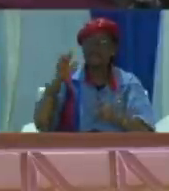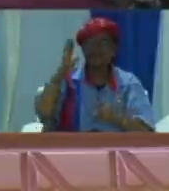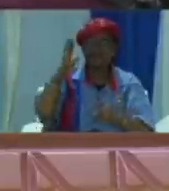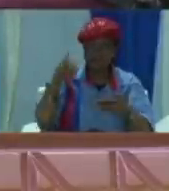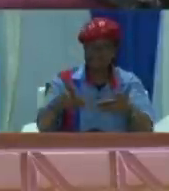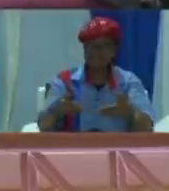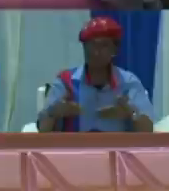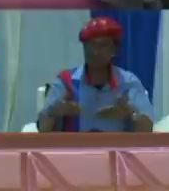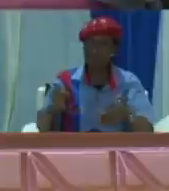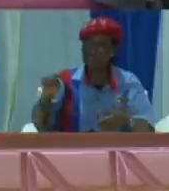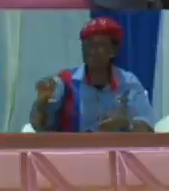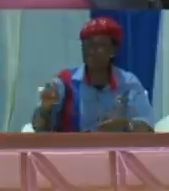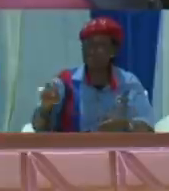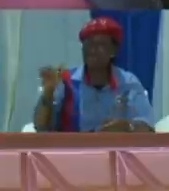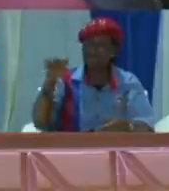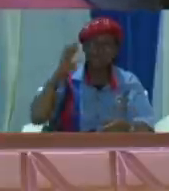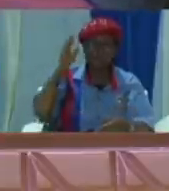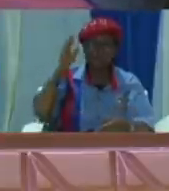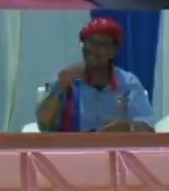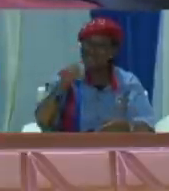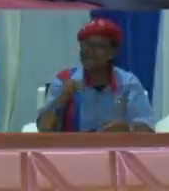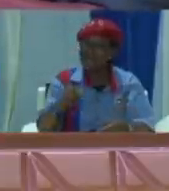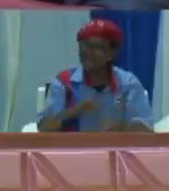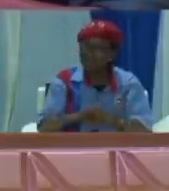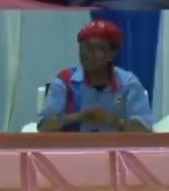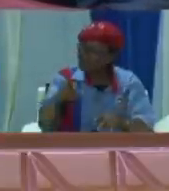a question, ọkùnrin ti apa rẹ rọ yẹn ni.